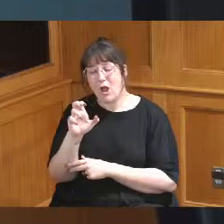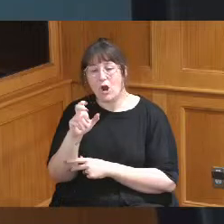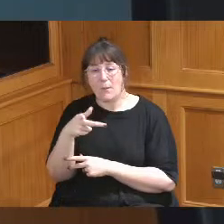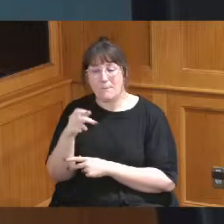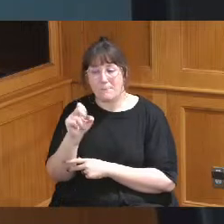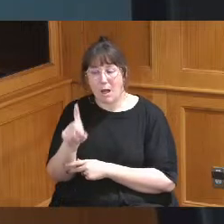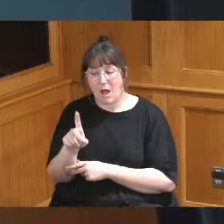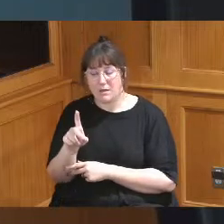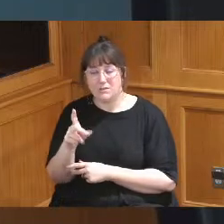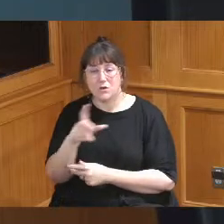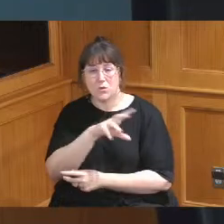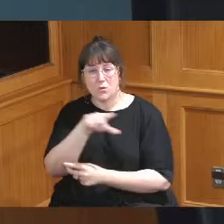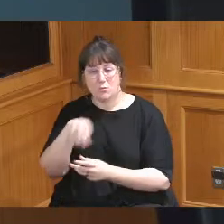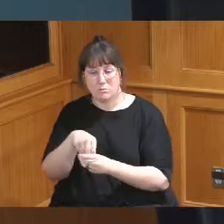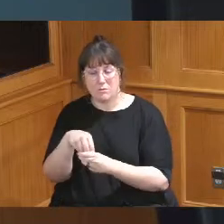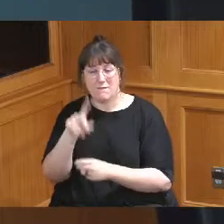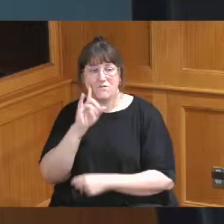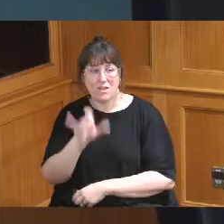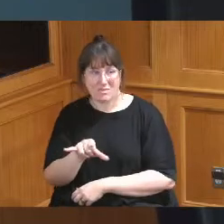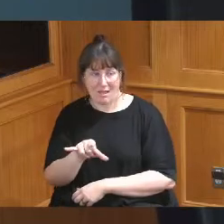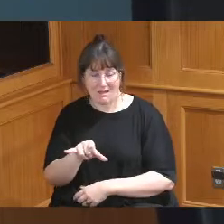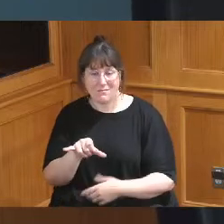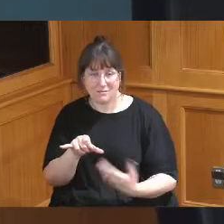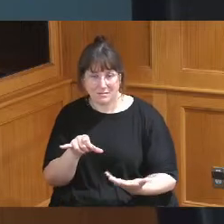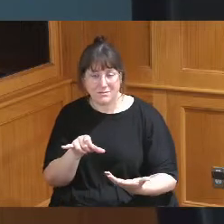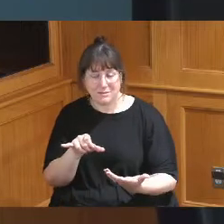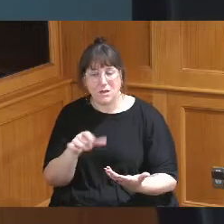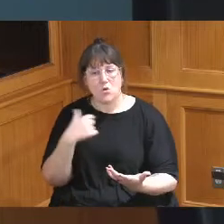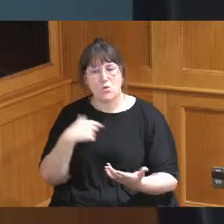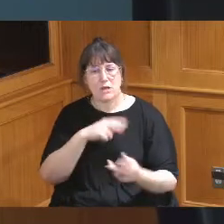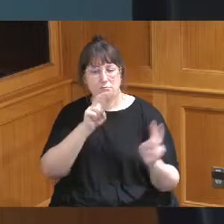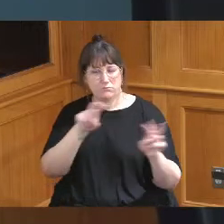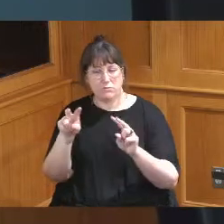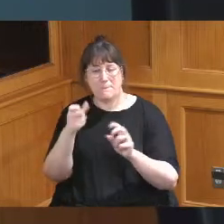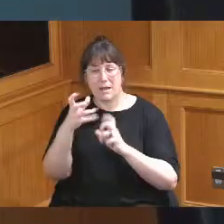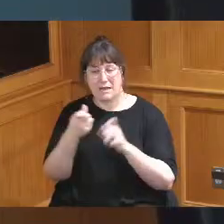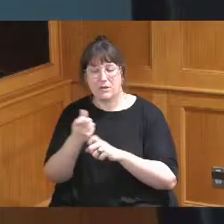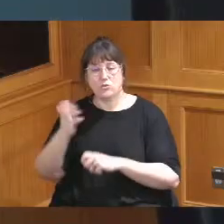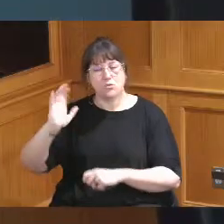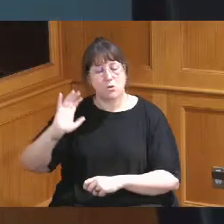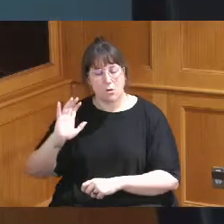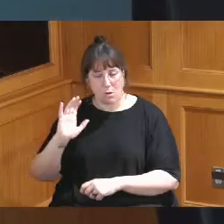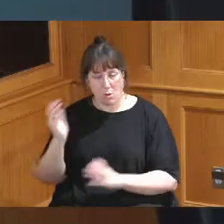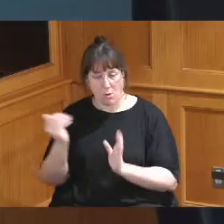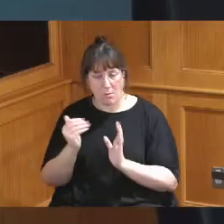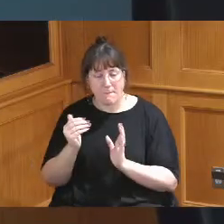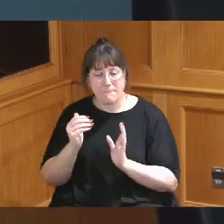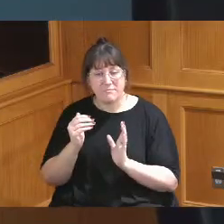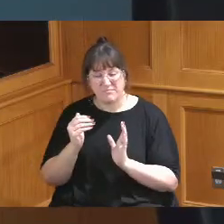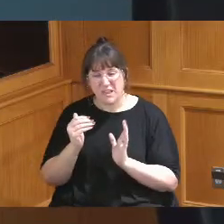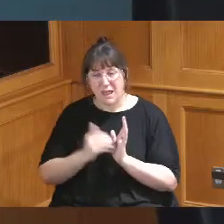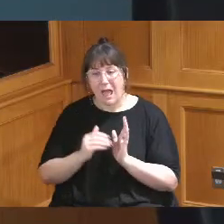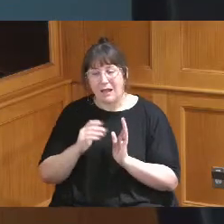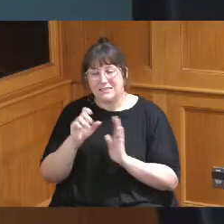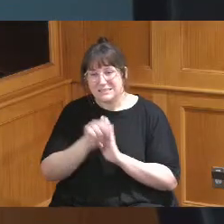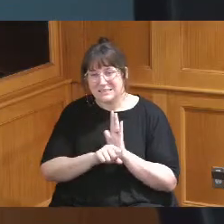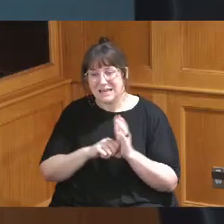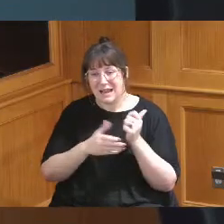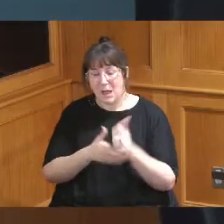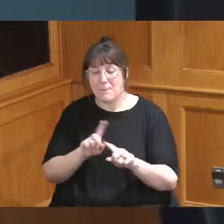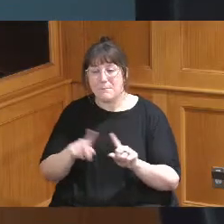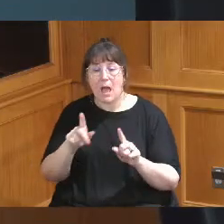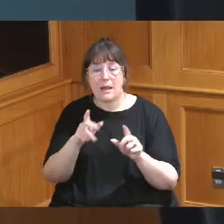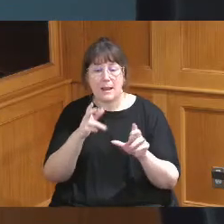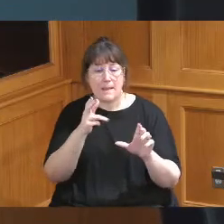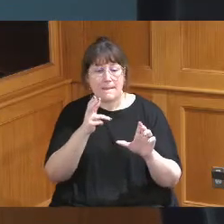of the pod. We had a tour over there a number of years ago. The state helped also, but they've got beds up there that are now